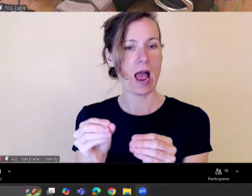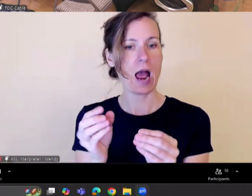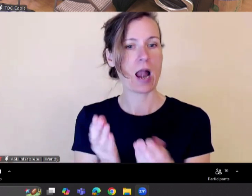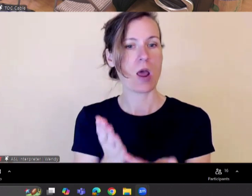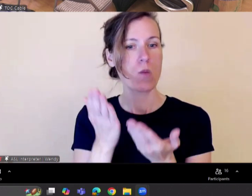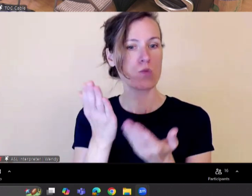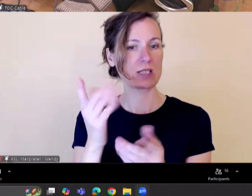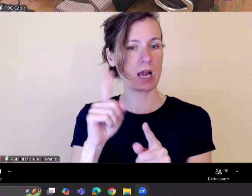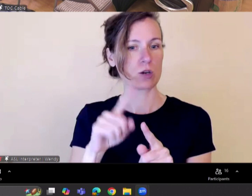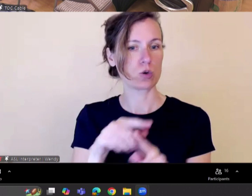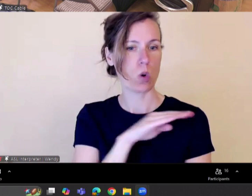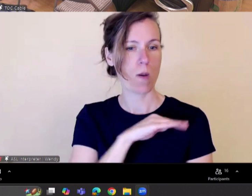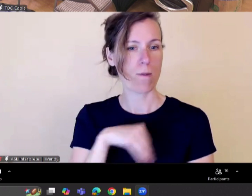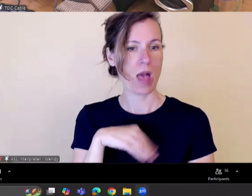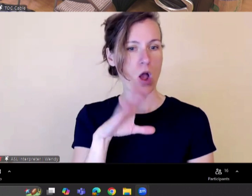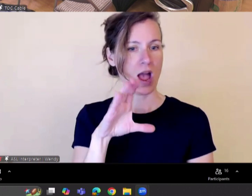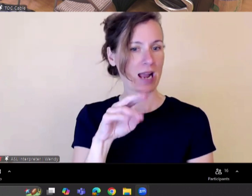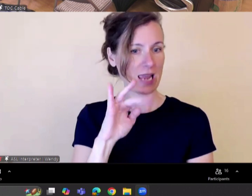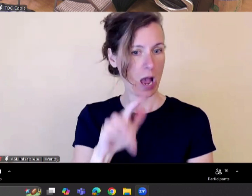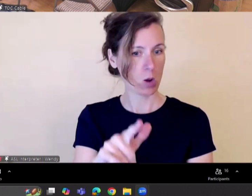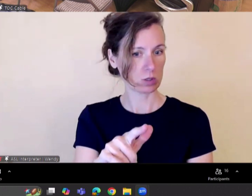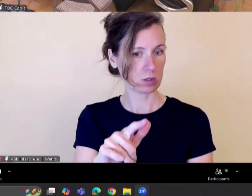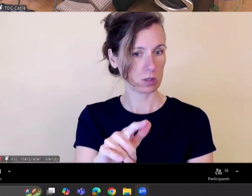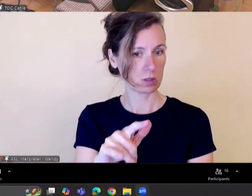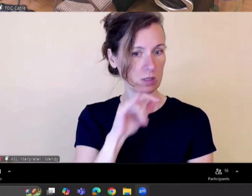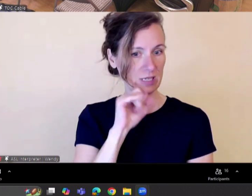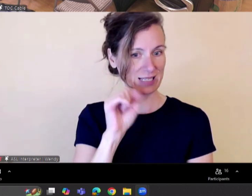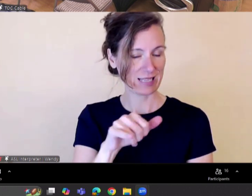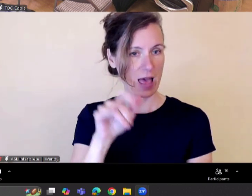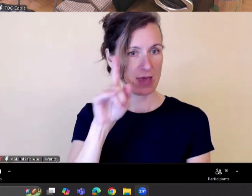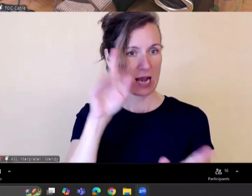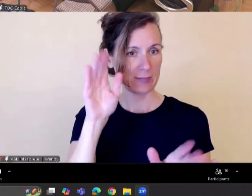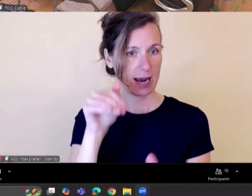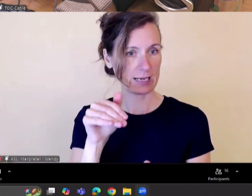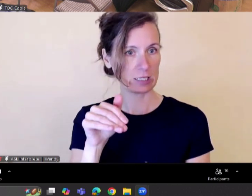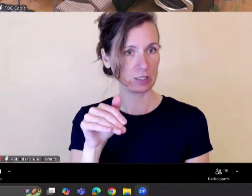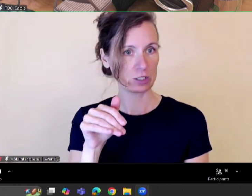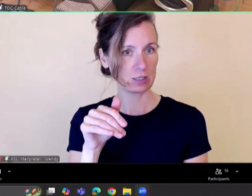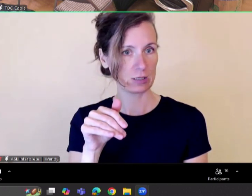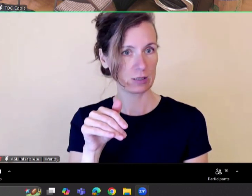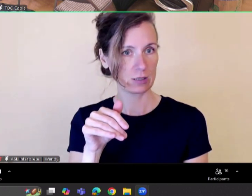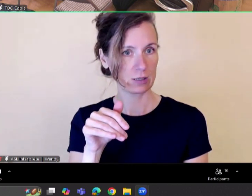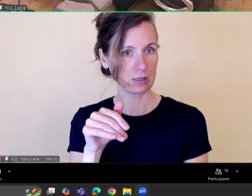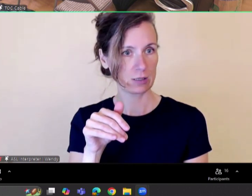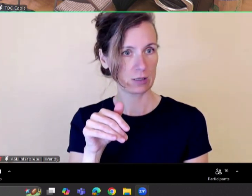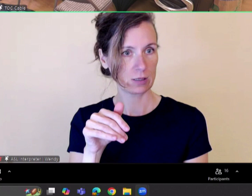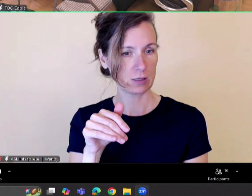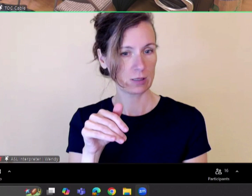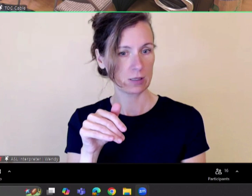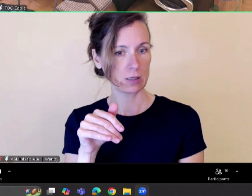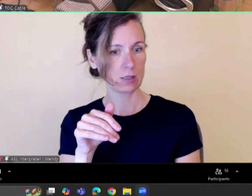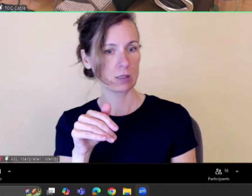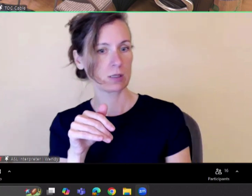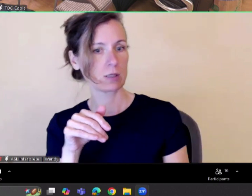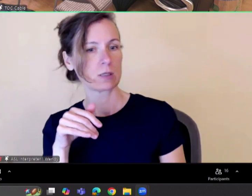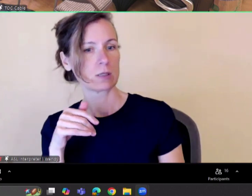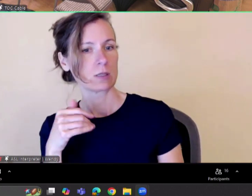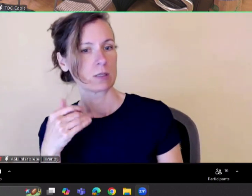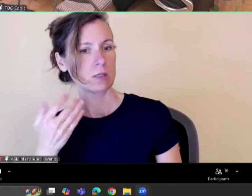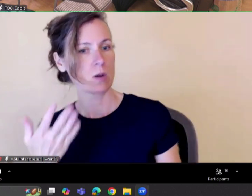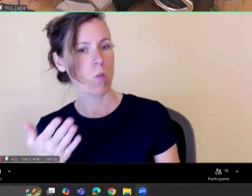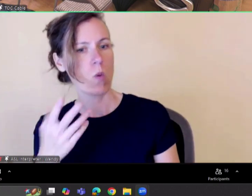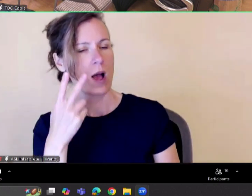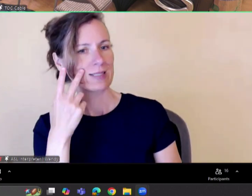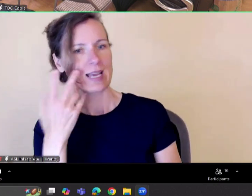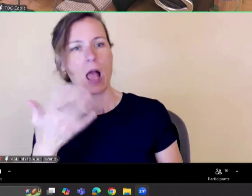or is that the expectation of the mayor and council? Well, let me see, a thumbs up from council members if we